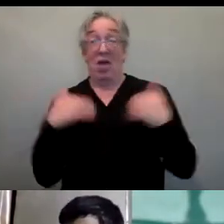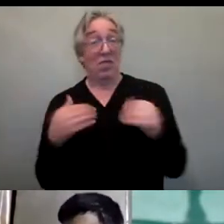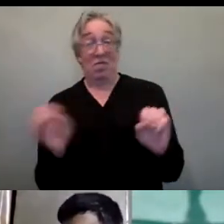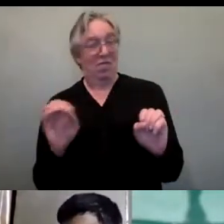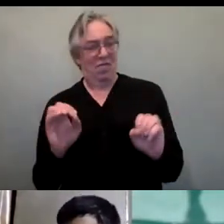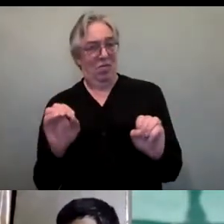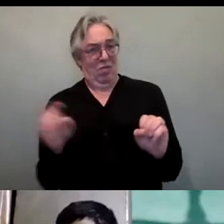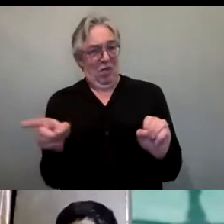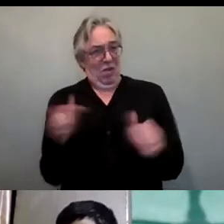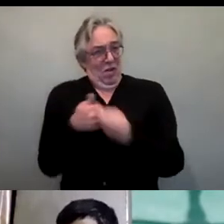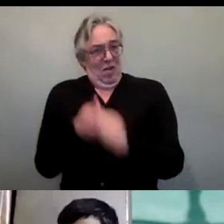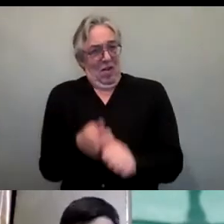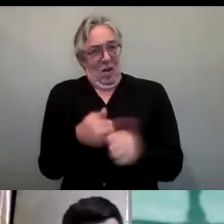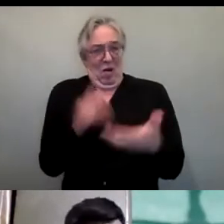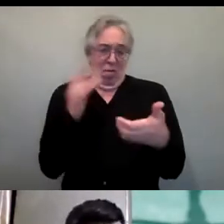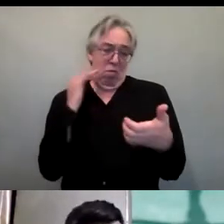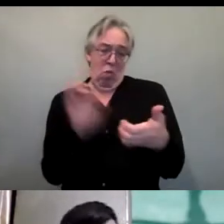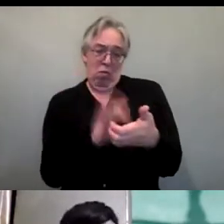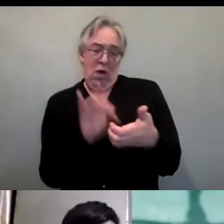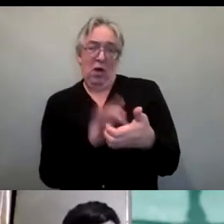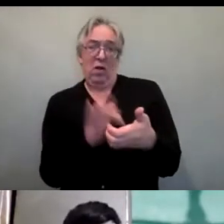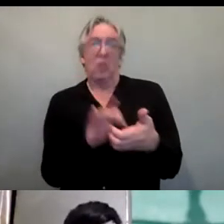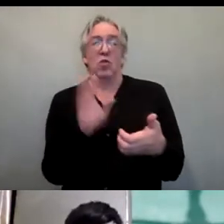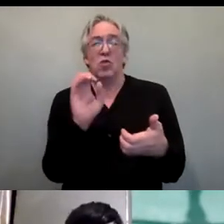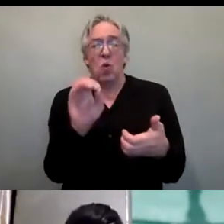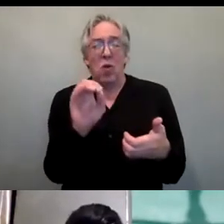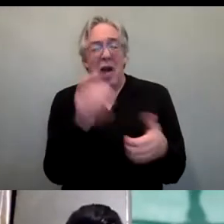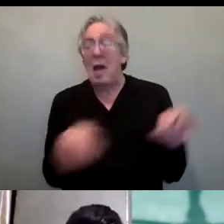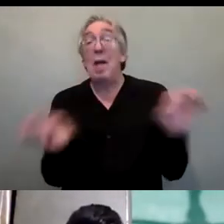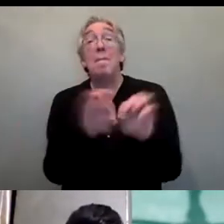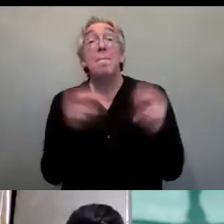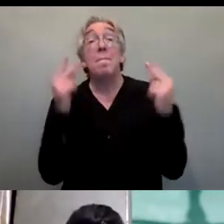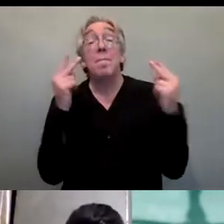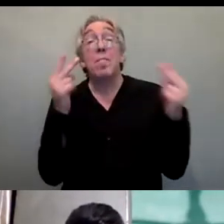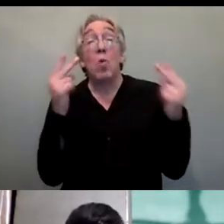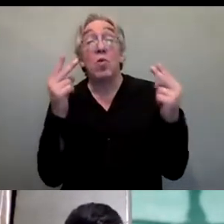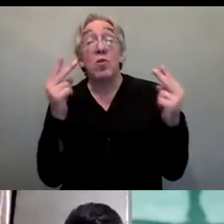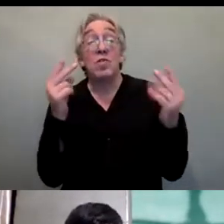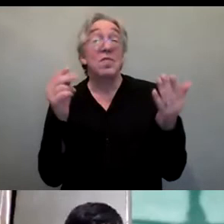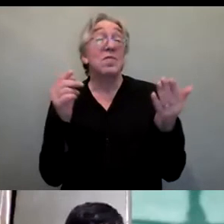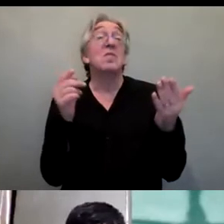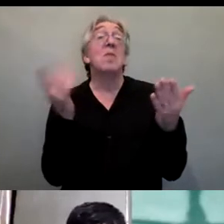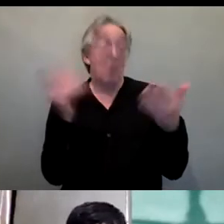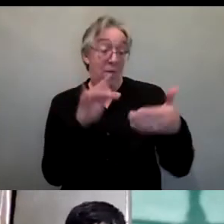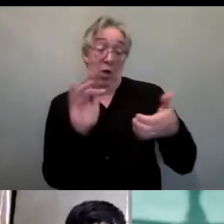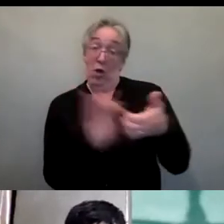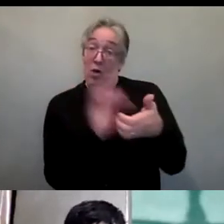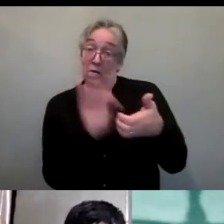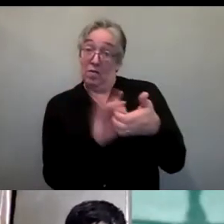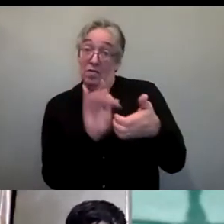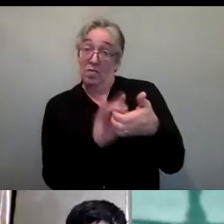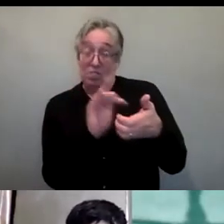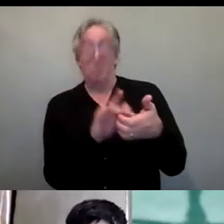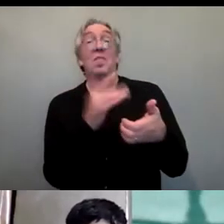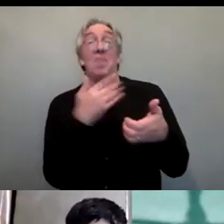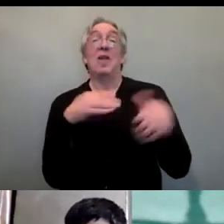provide services that are accessible and available and affordable to persons with disabilities. So we see some